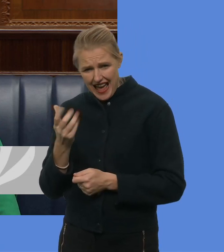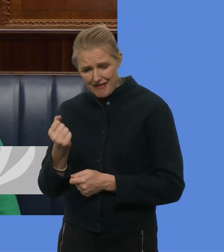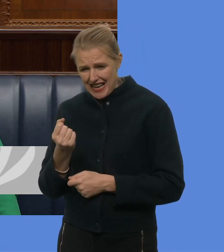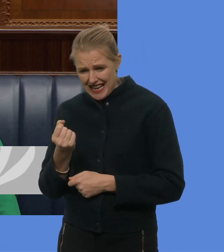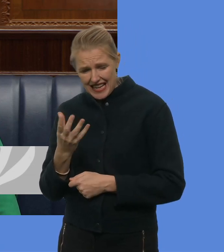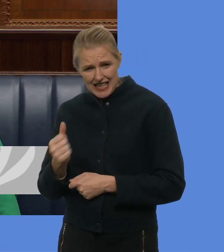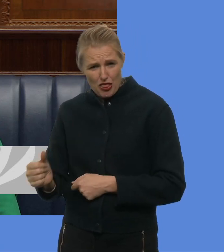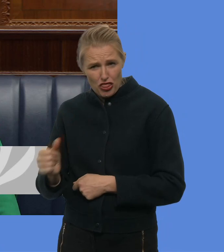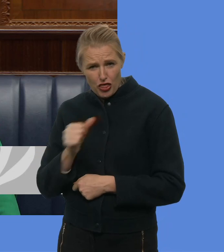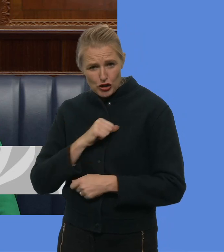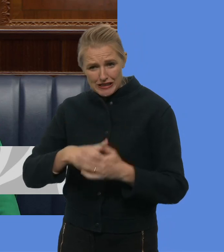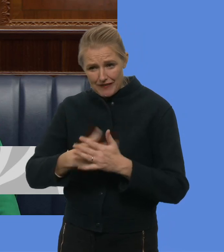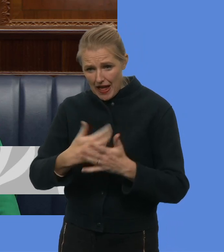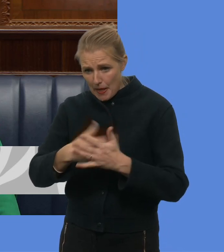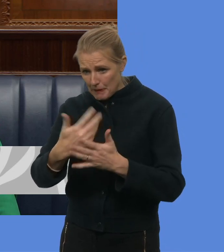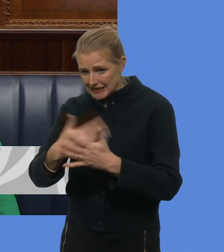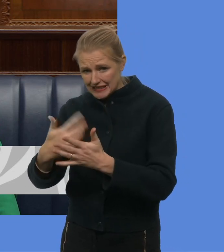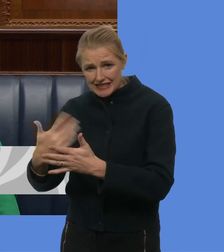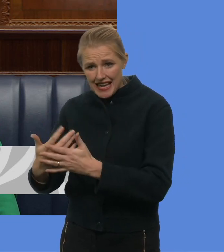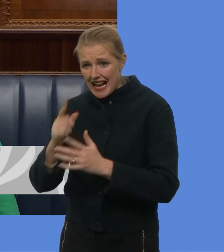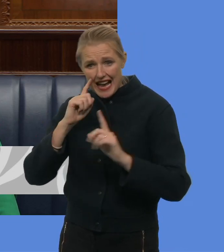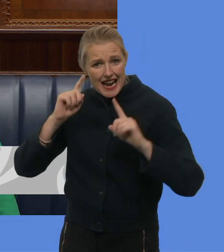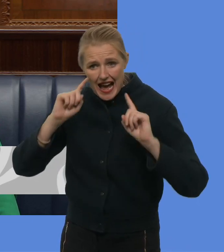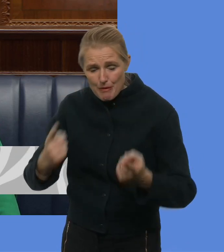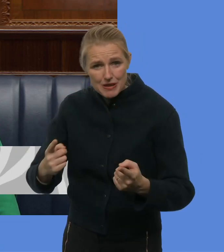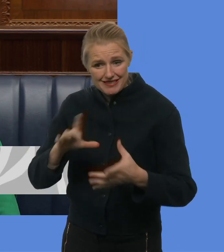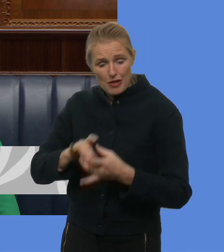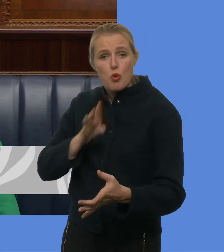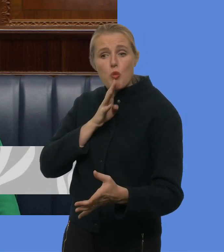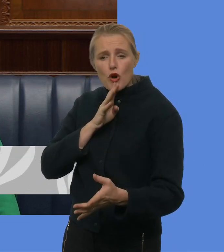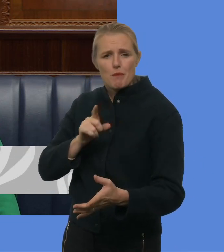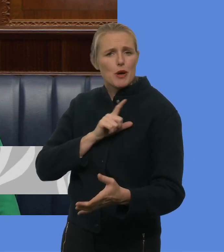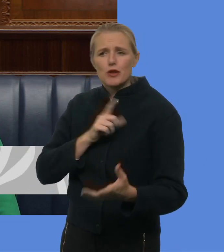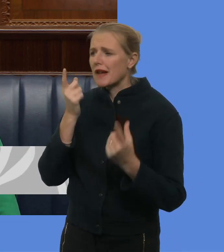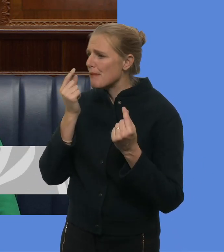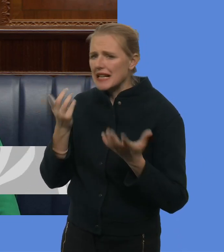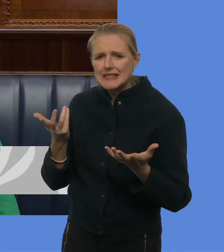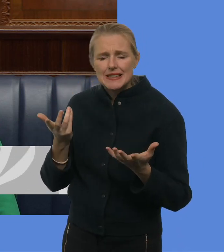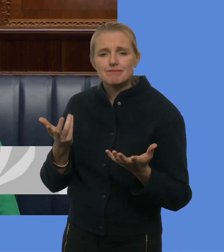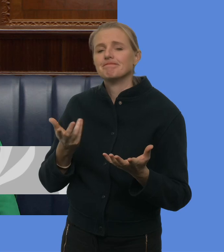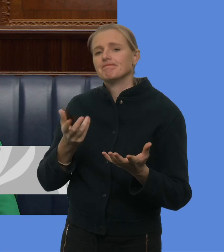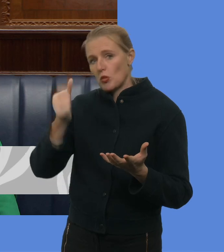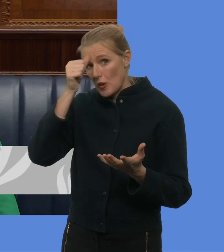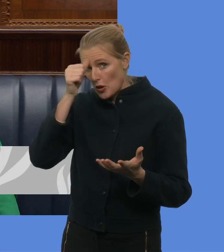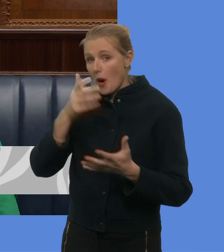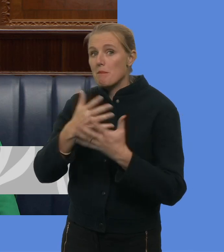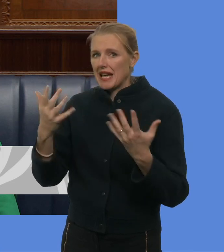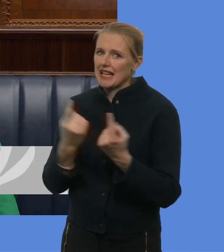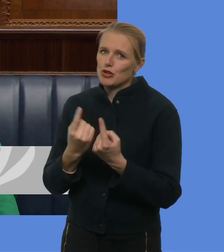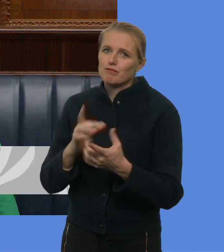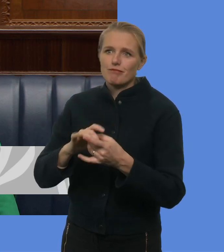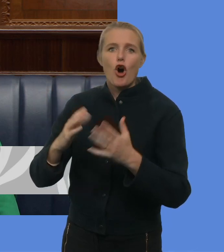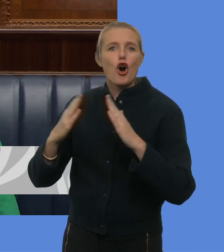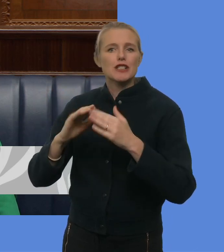developments which can't be connected because of capacity issues. We know that this is an issue in terms of housing associations and